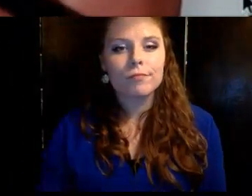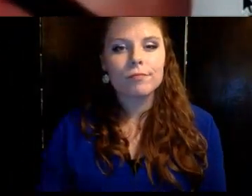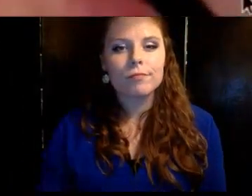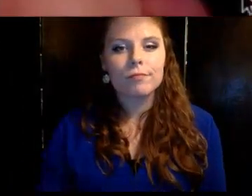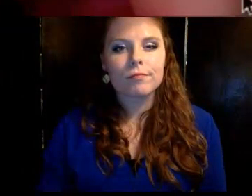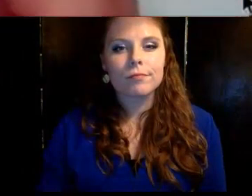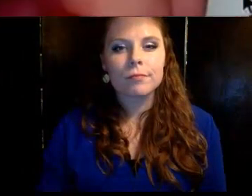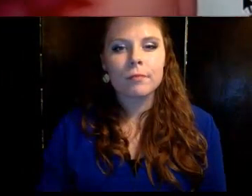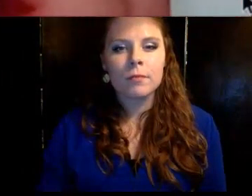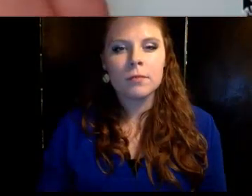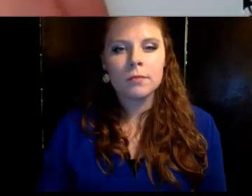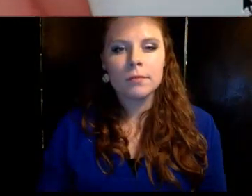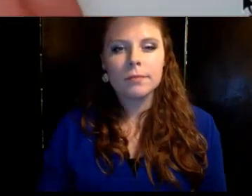corner.